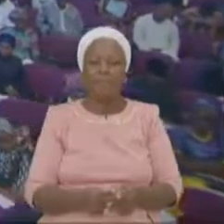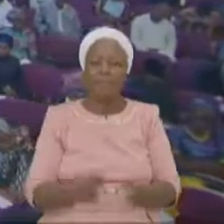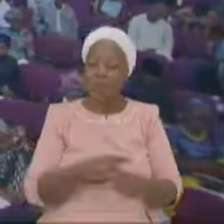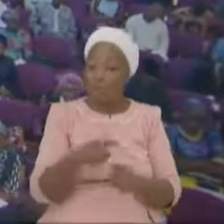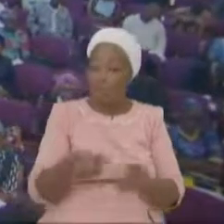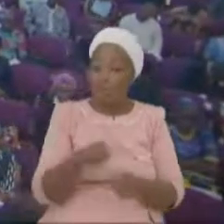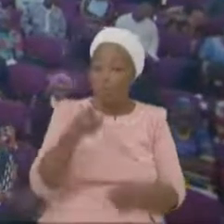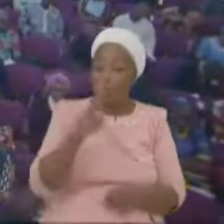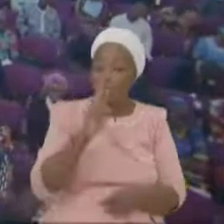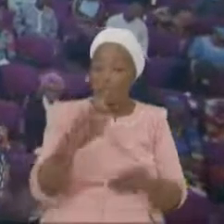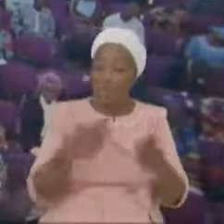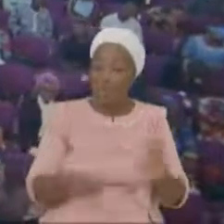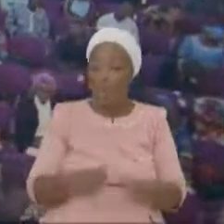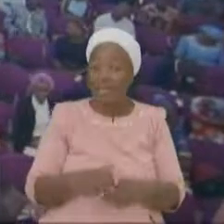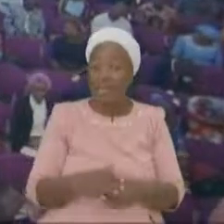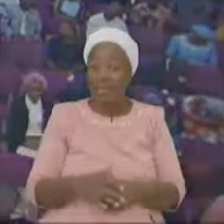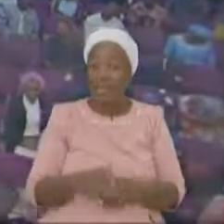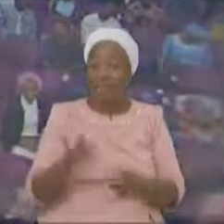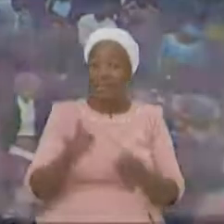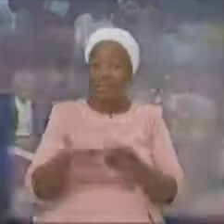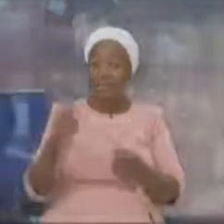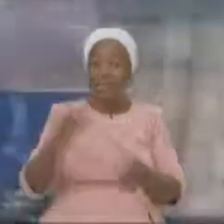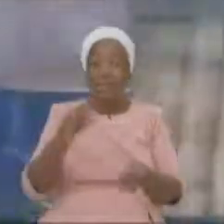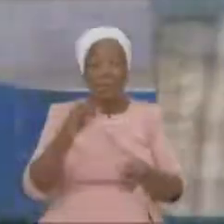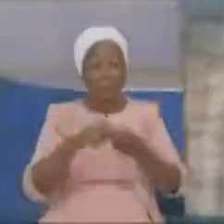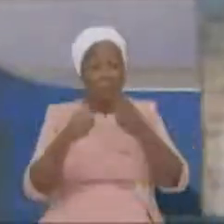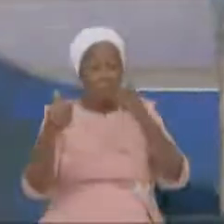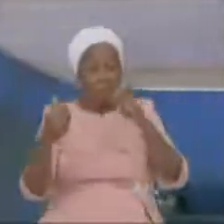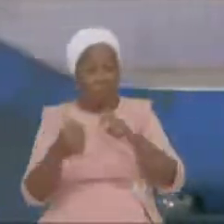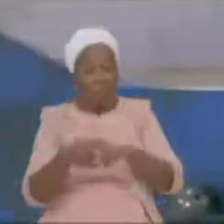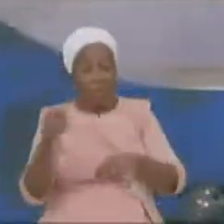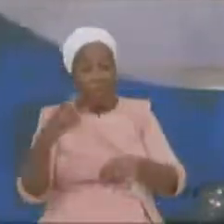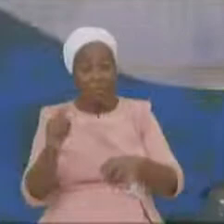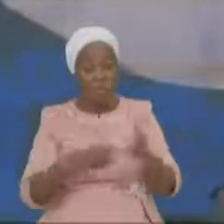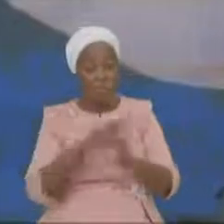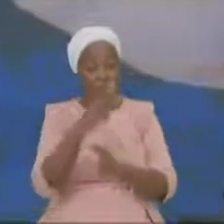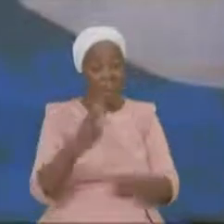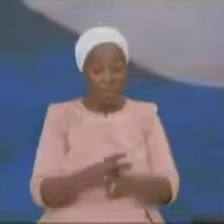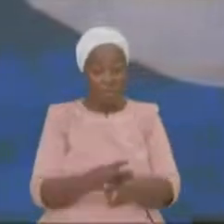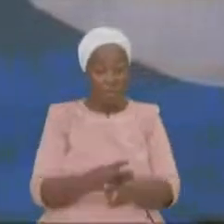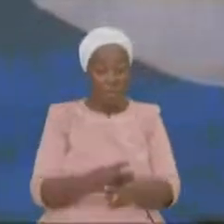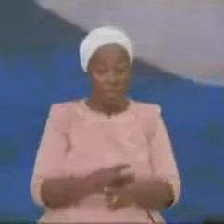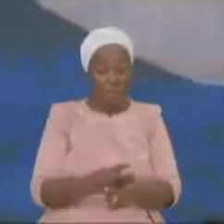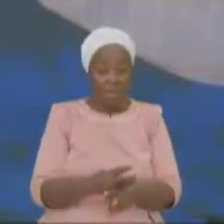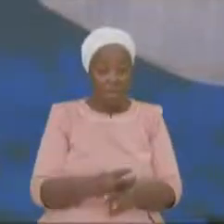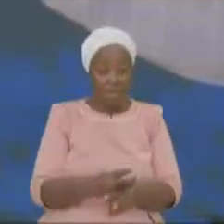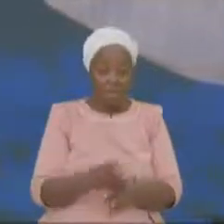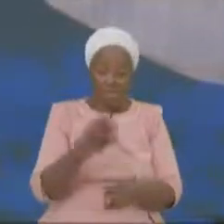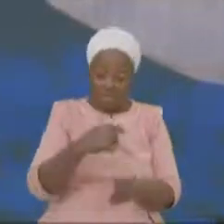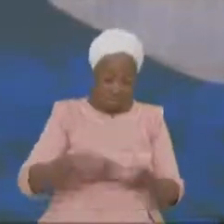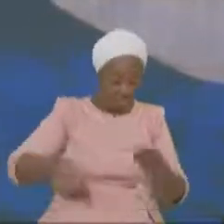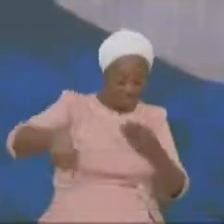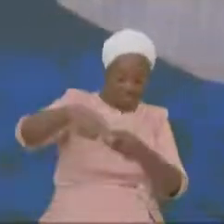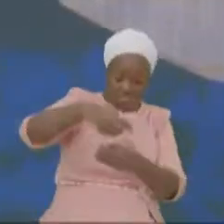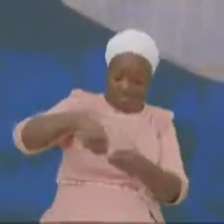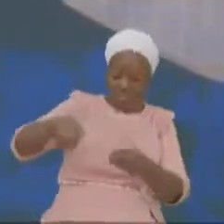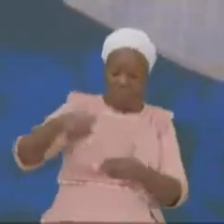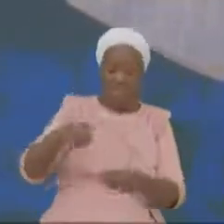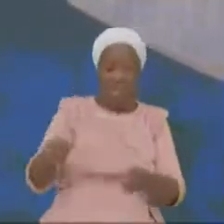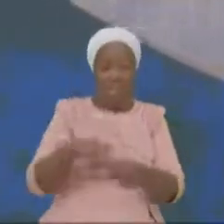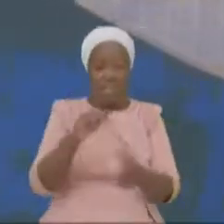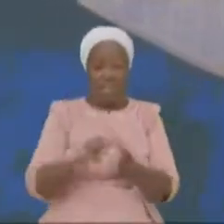are dead to the problems of the world, they hover around you, they surround you,